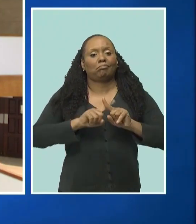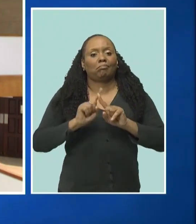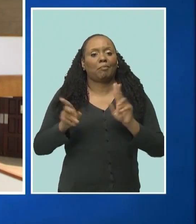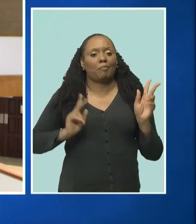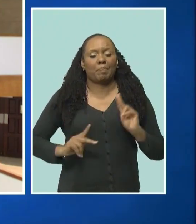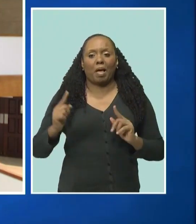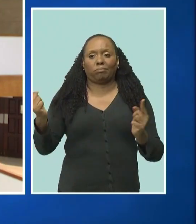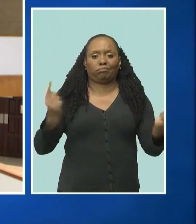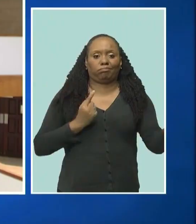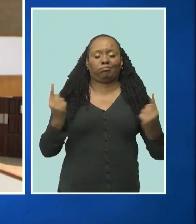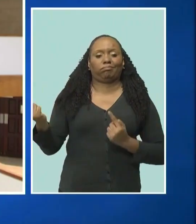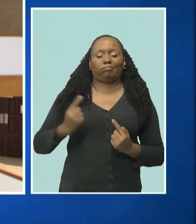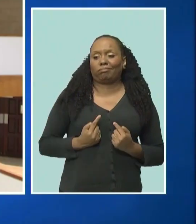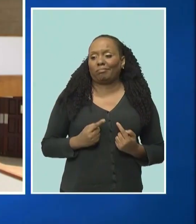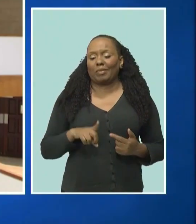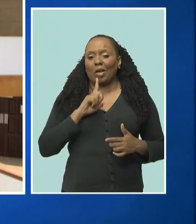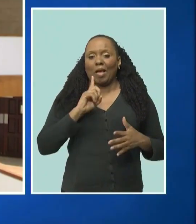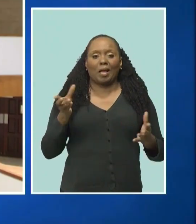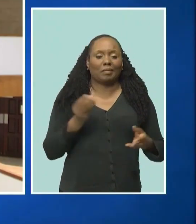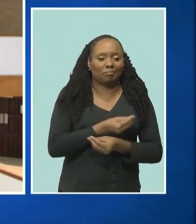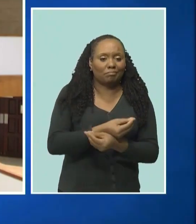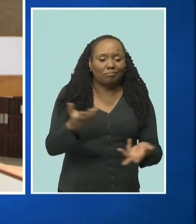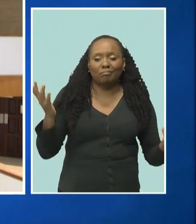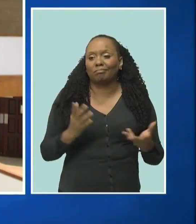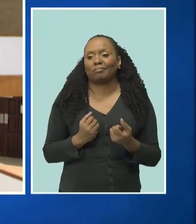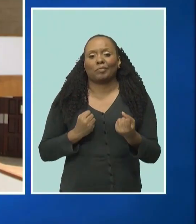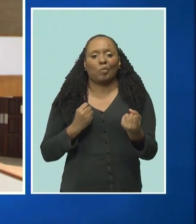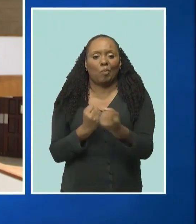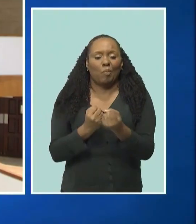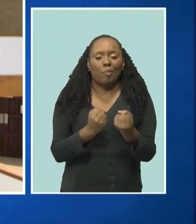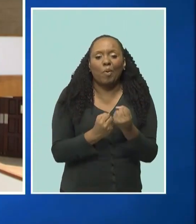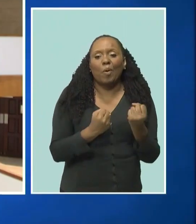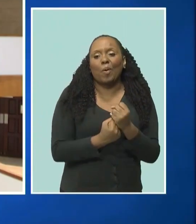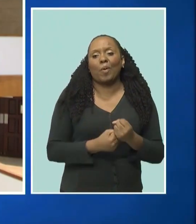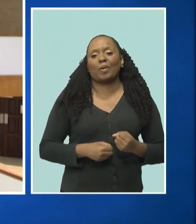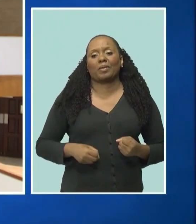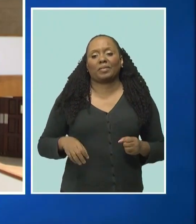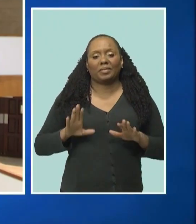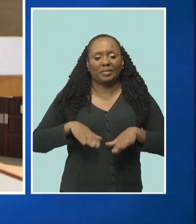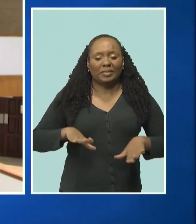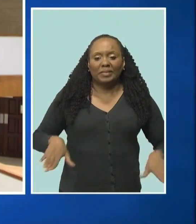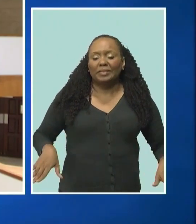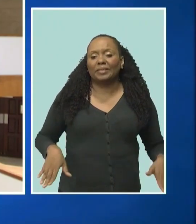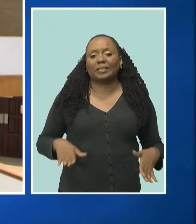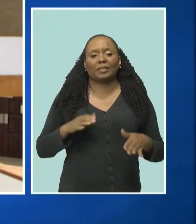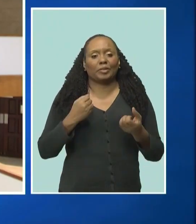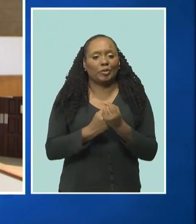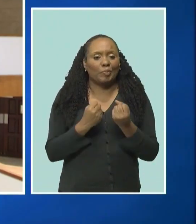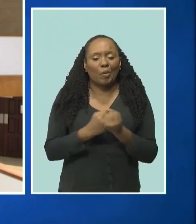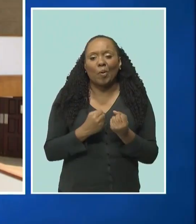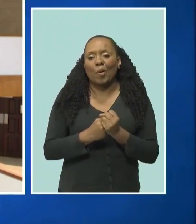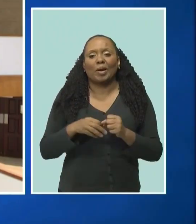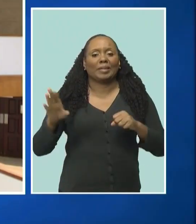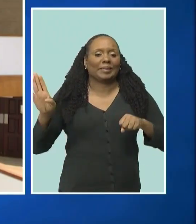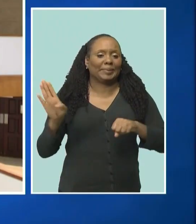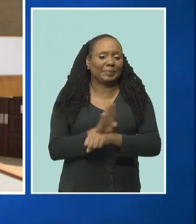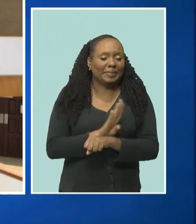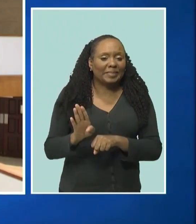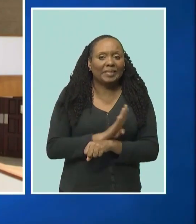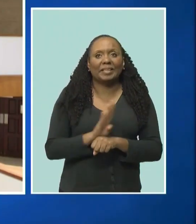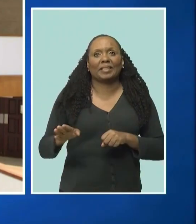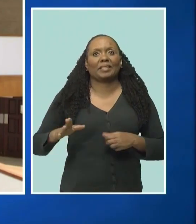public who would have given and supported the small businesses we had in the space. And persons were able